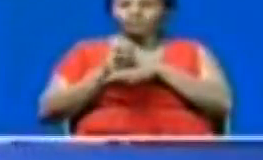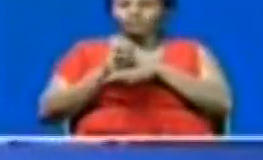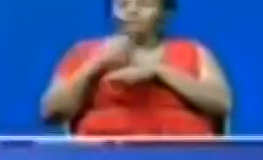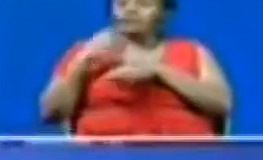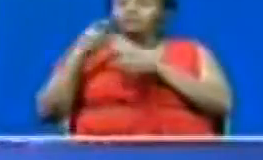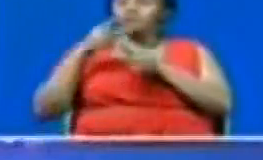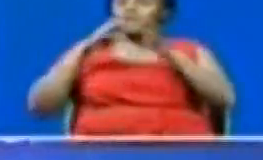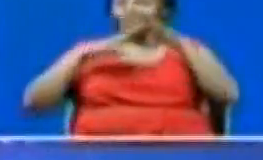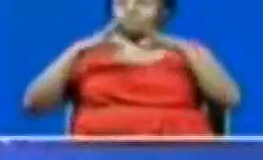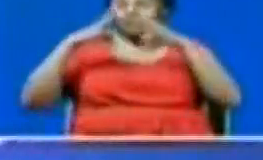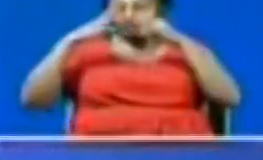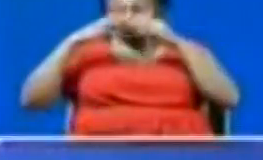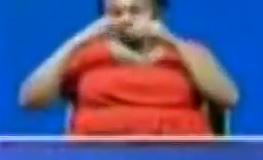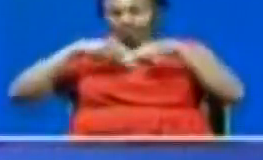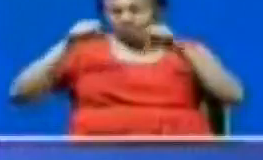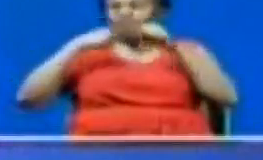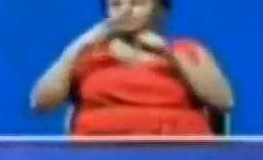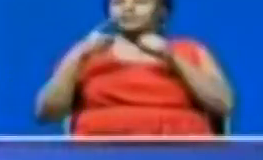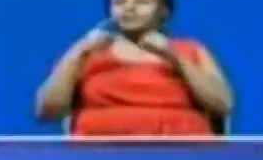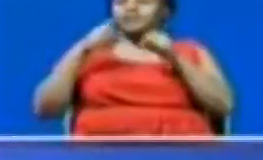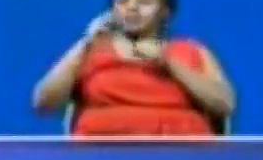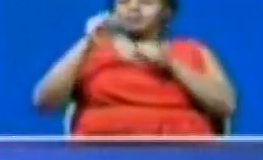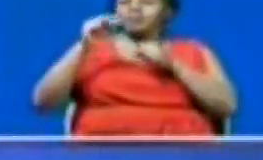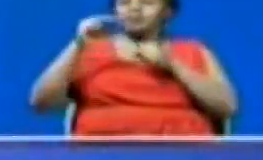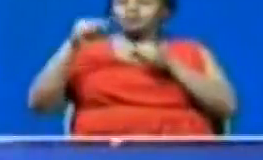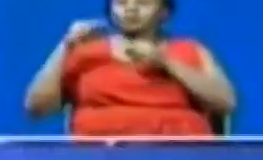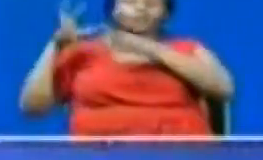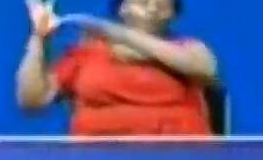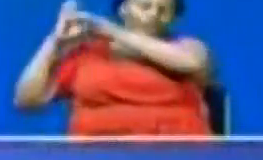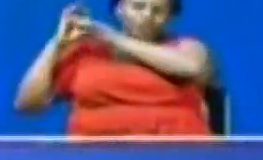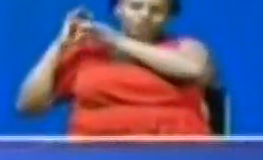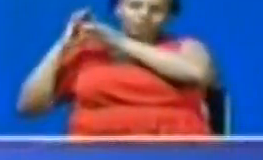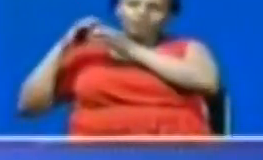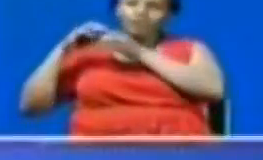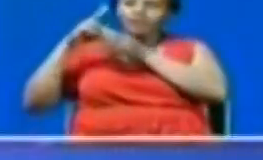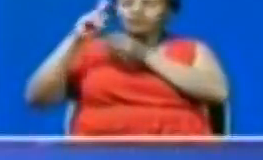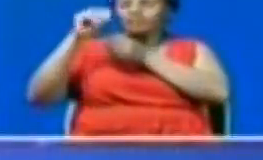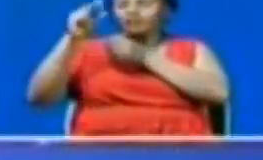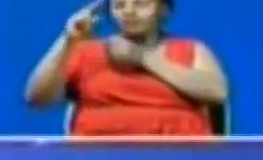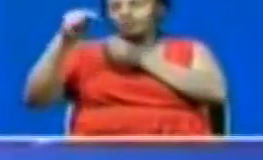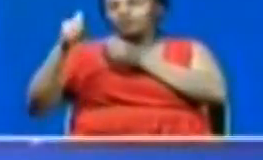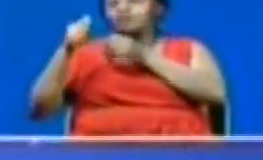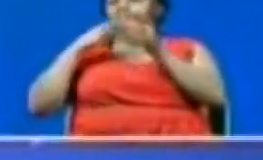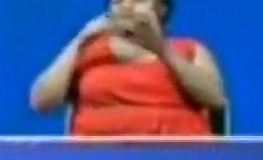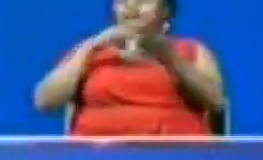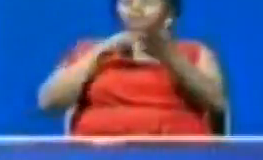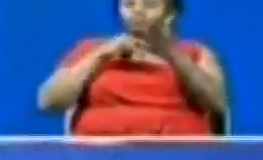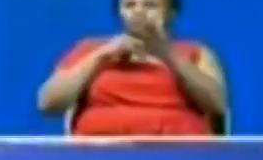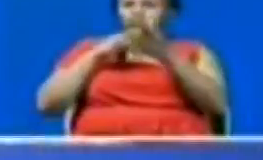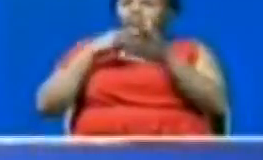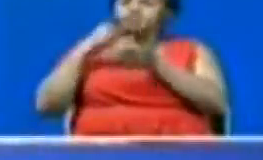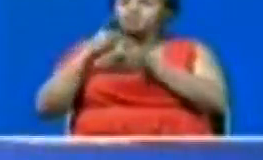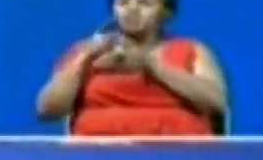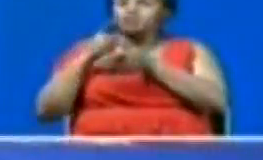Since Jubilee Vice Chair David Murathe graced the Maragoli Cultural Festival in Vihiga, where he appeared to punch holes into